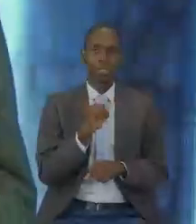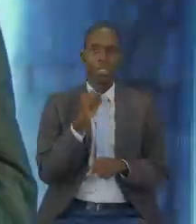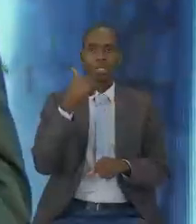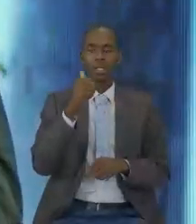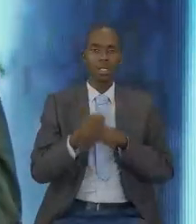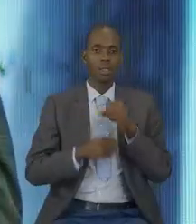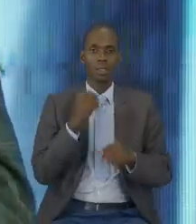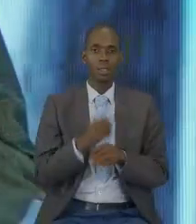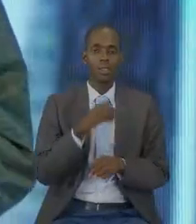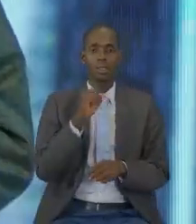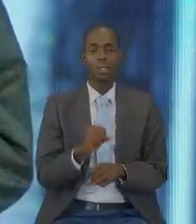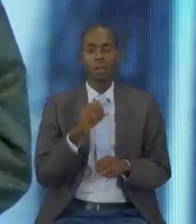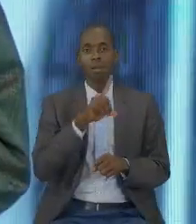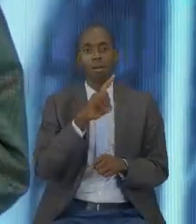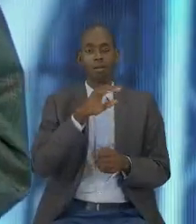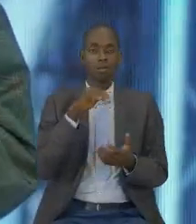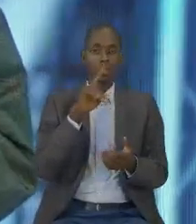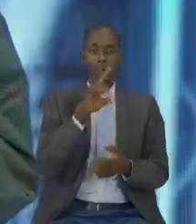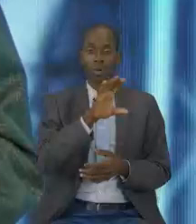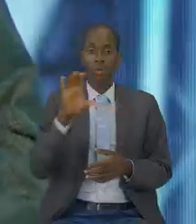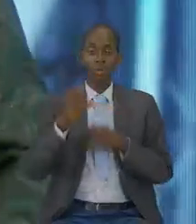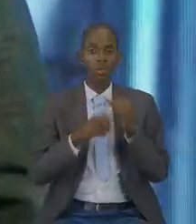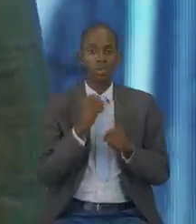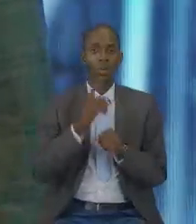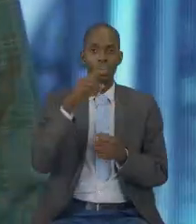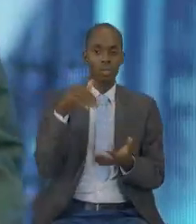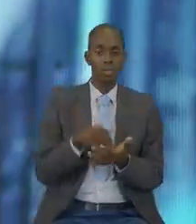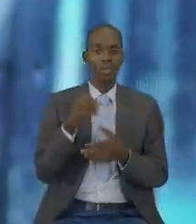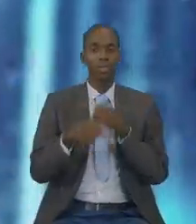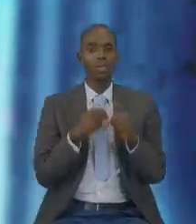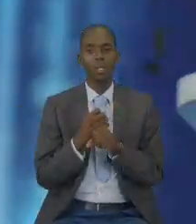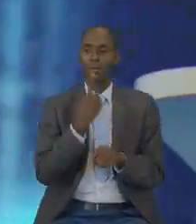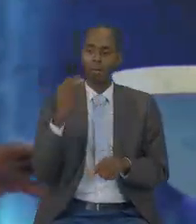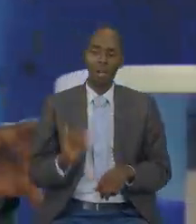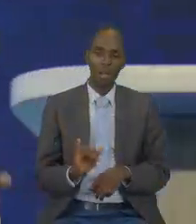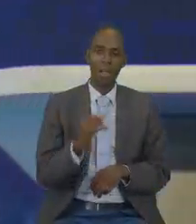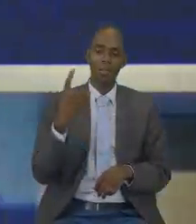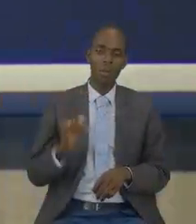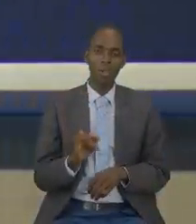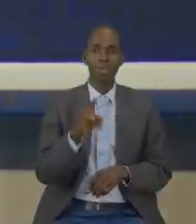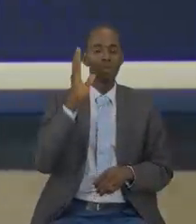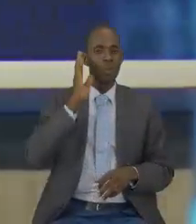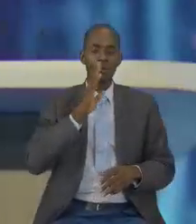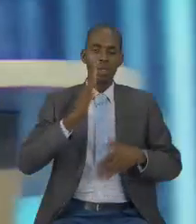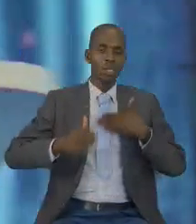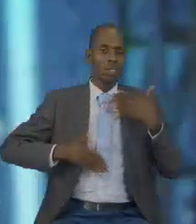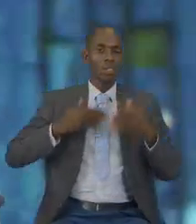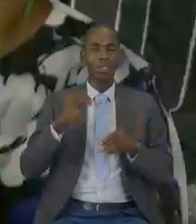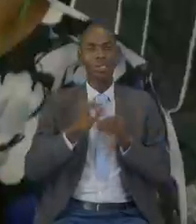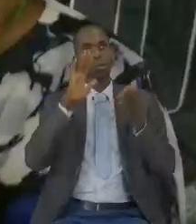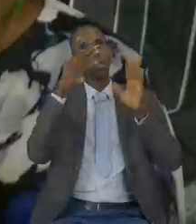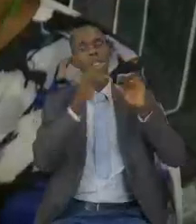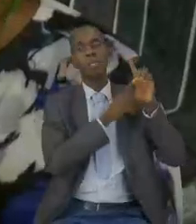10 years, 100 years, 1,000 years, forever and ever, you'll be rejoicing in the presence of